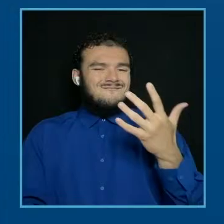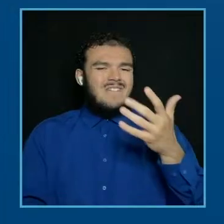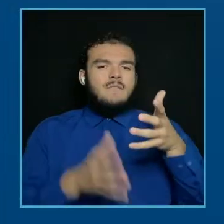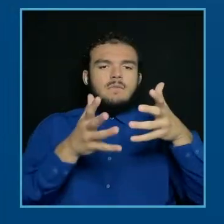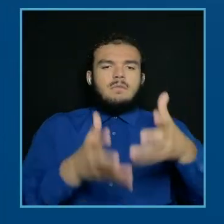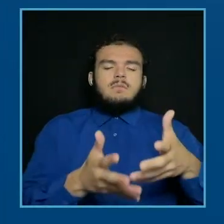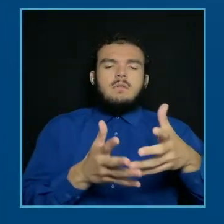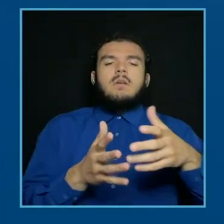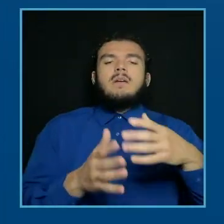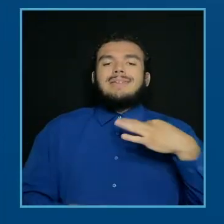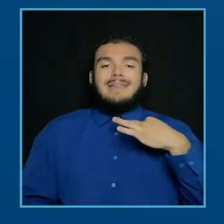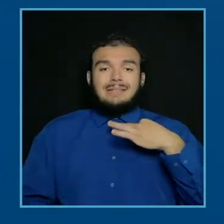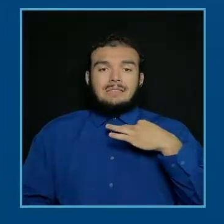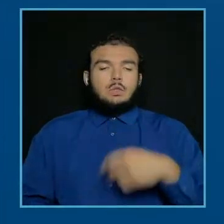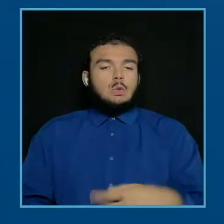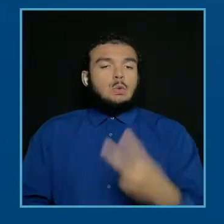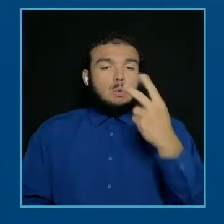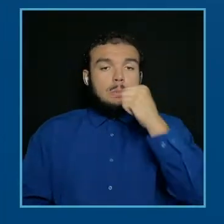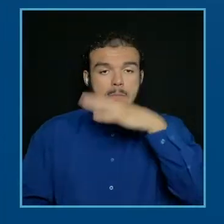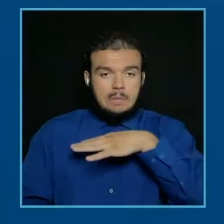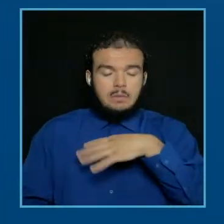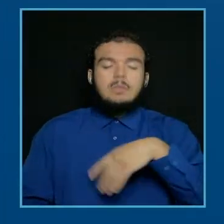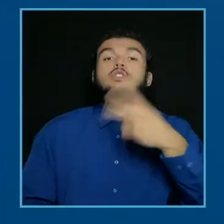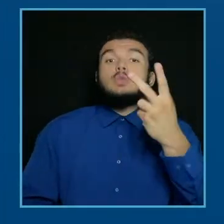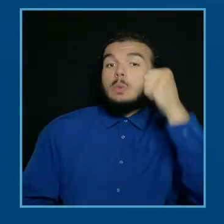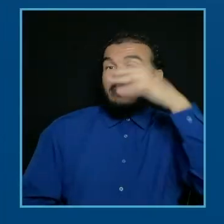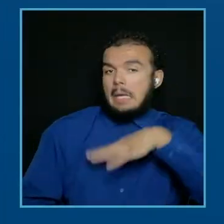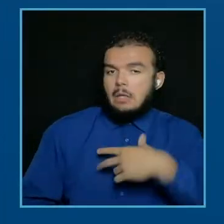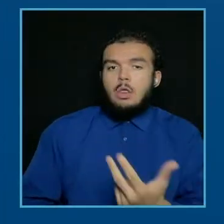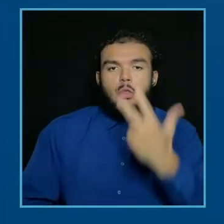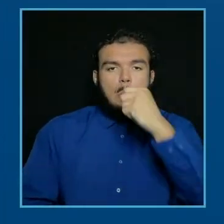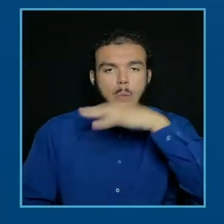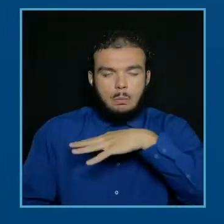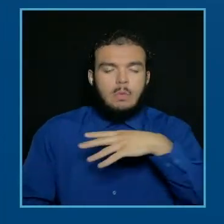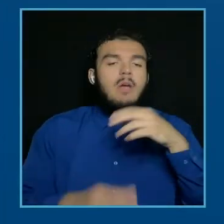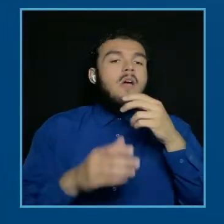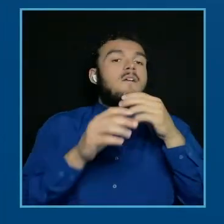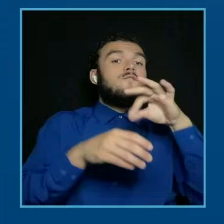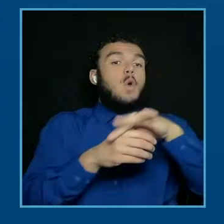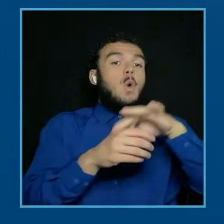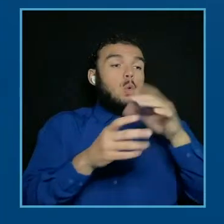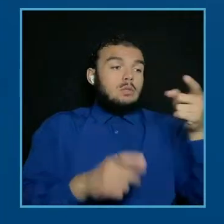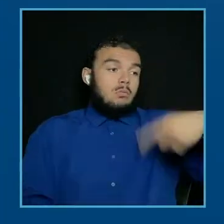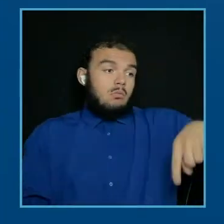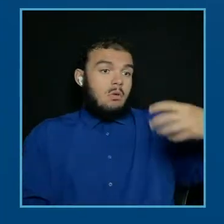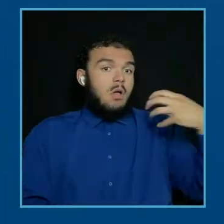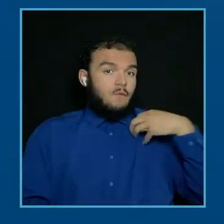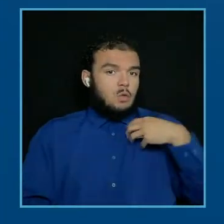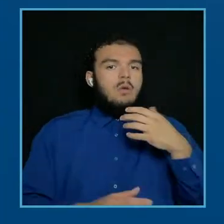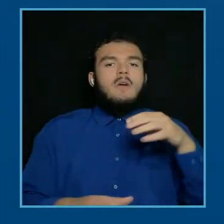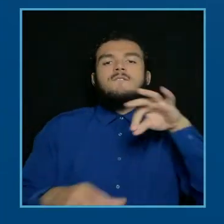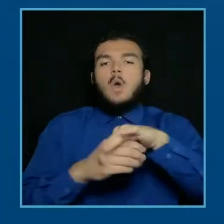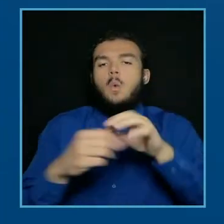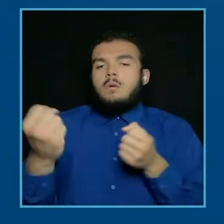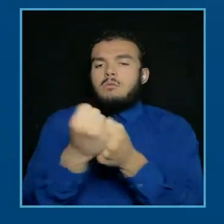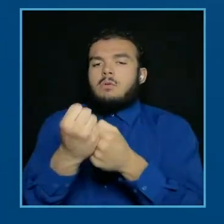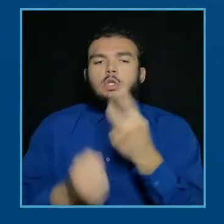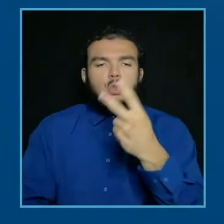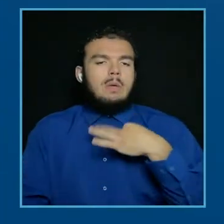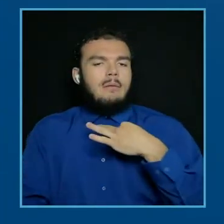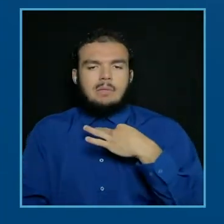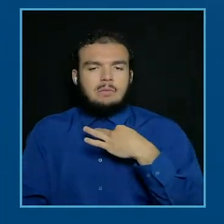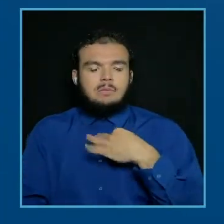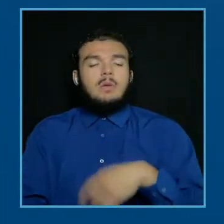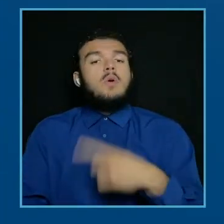2 men and 3 women, the voters were instructed by the presiding officer to vote for 2 candidates, one